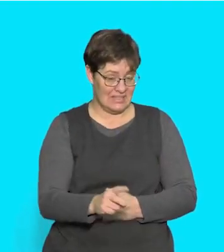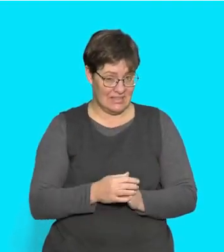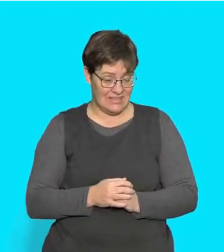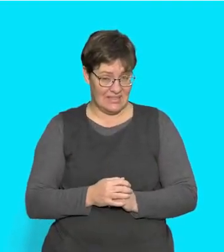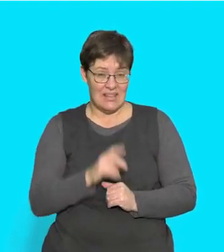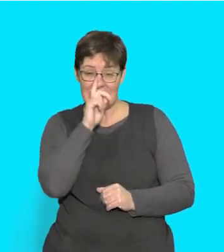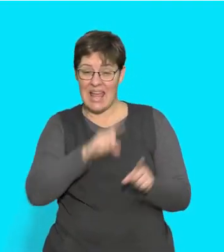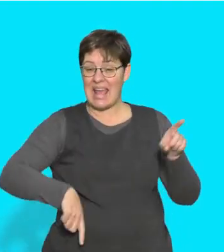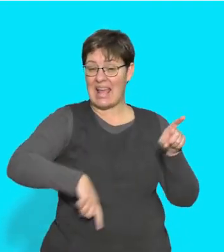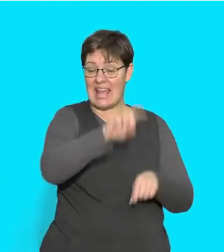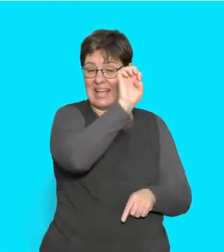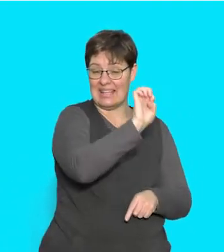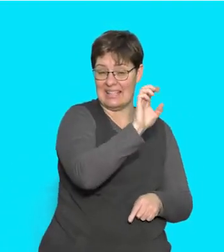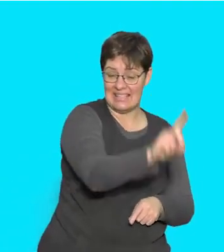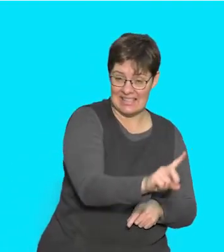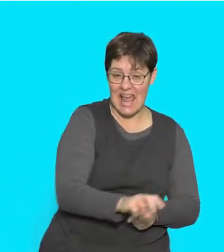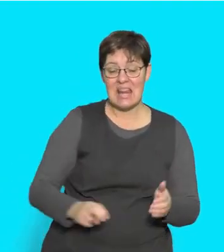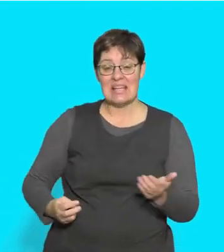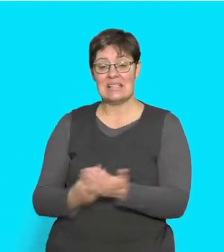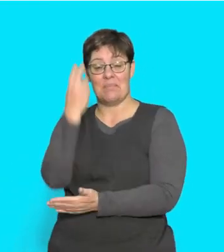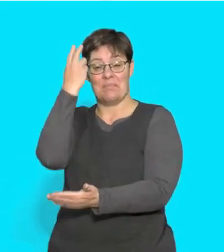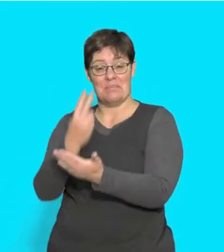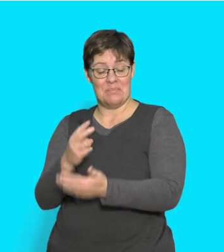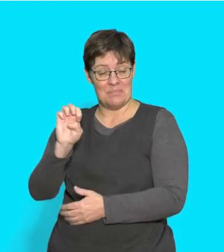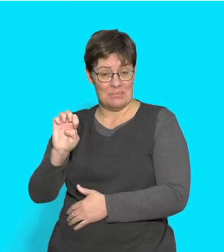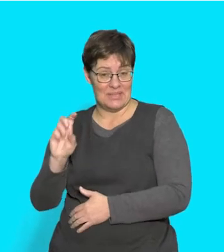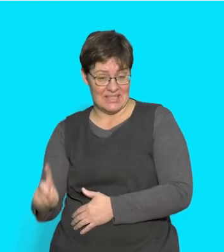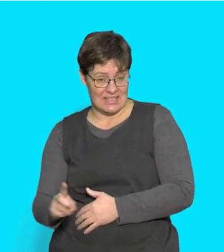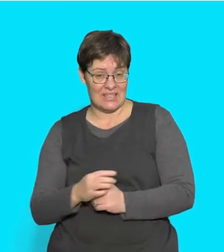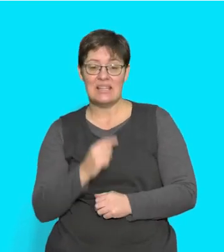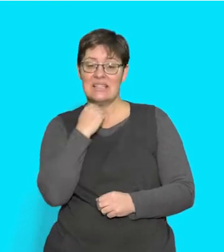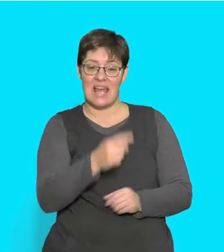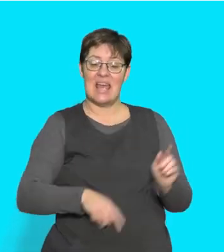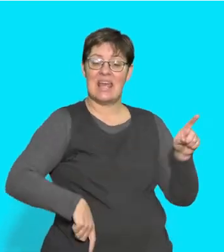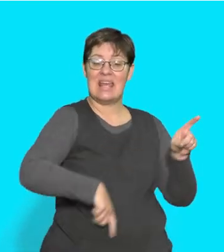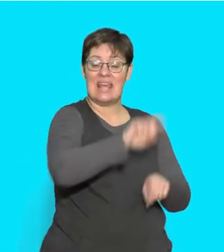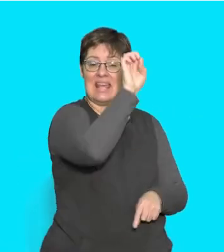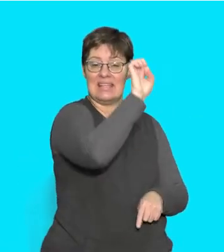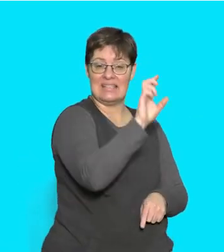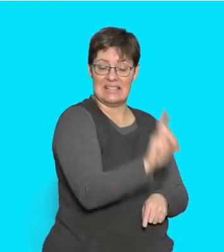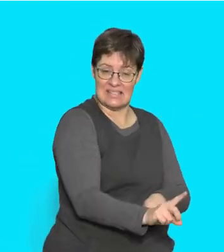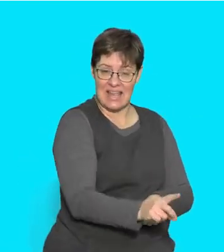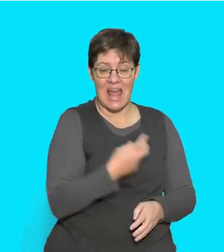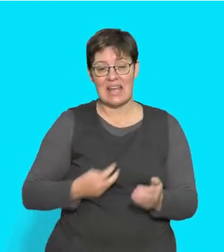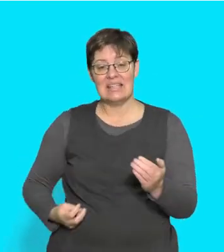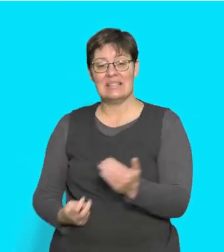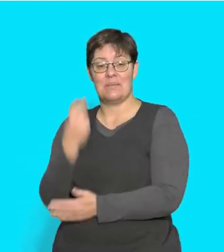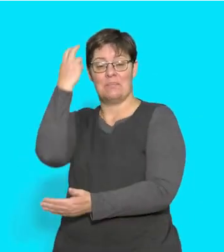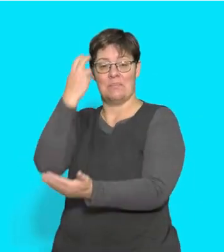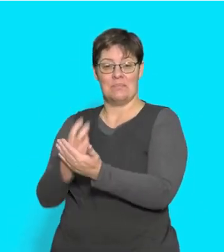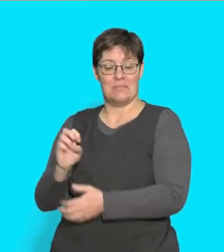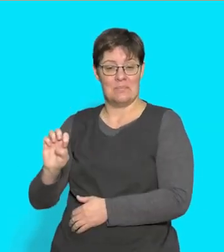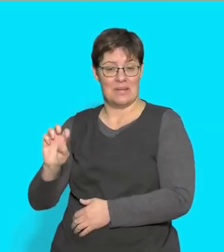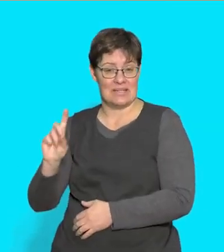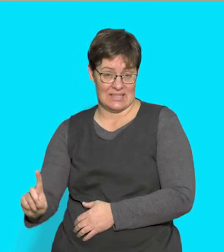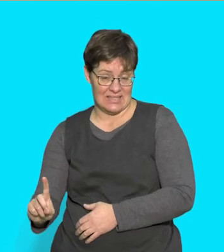of kicked and slipped? Now say kicked and slipped.